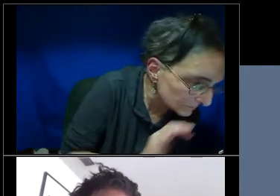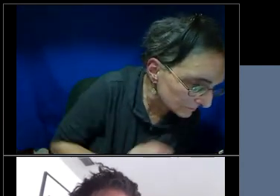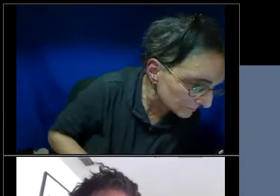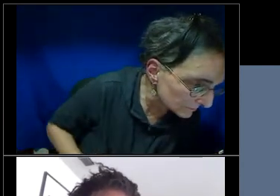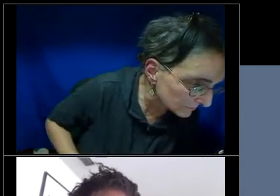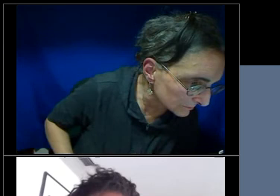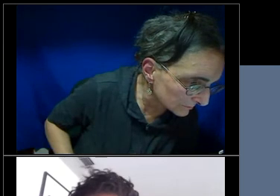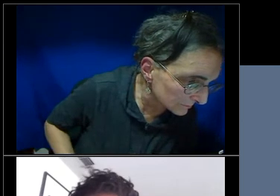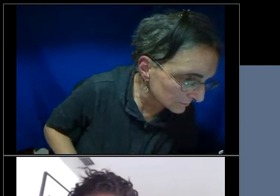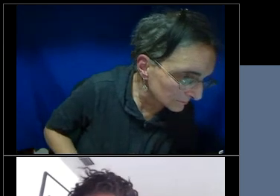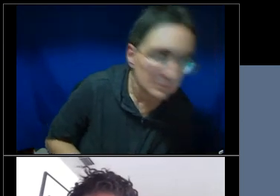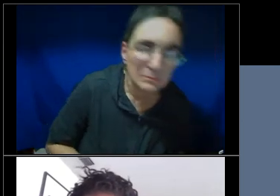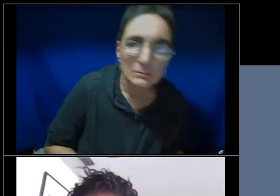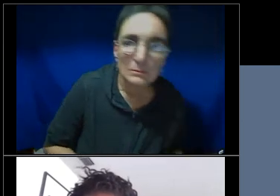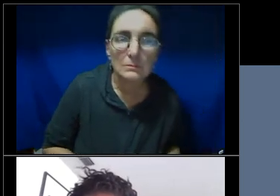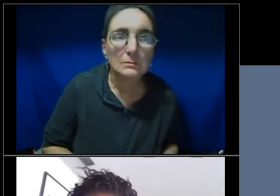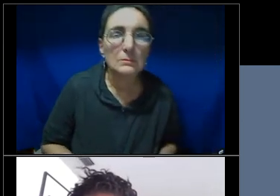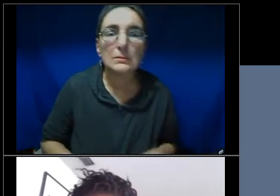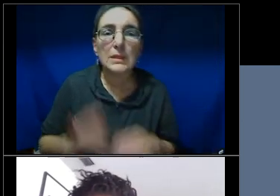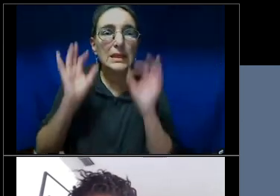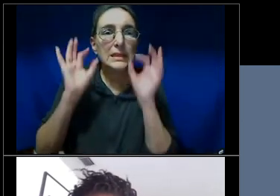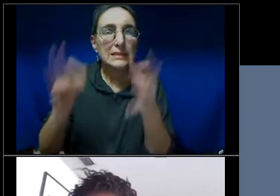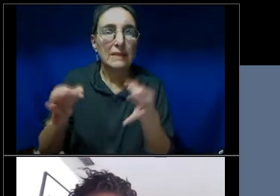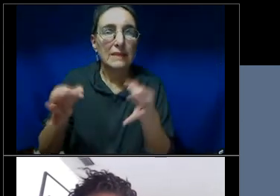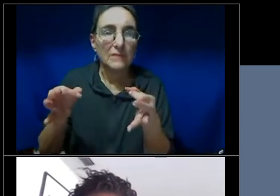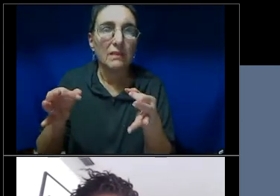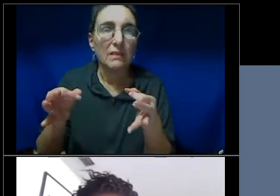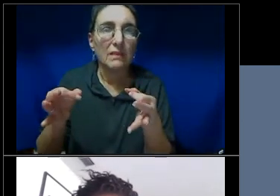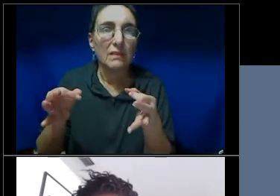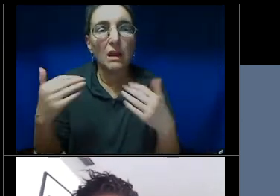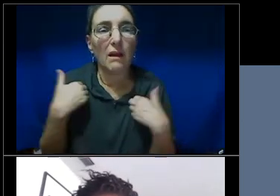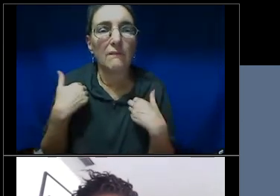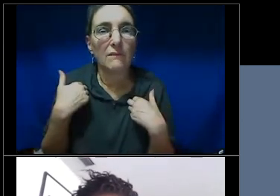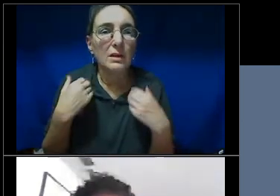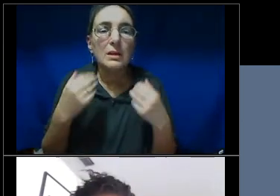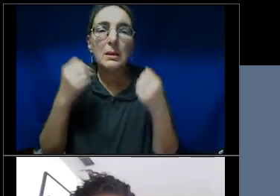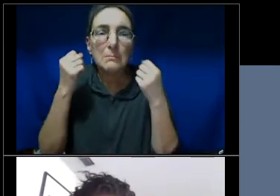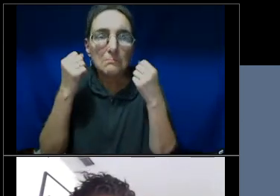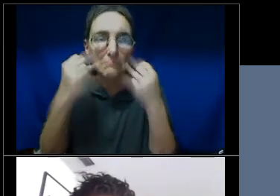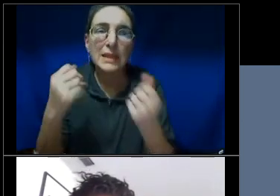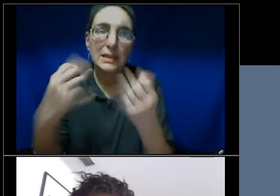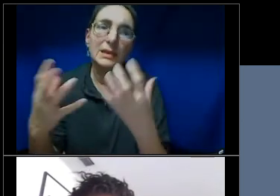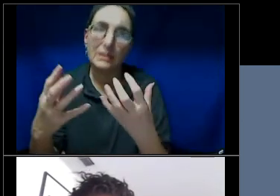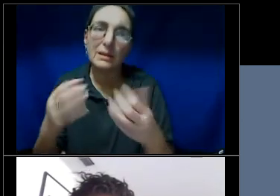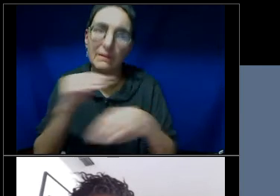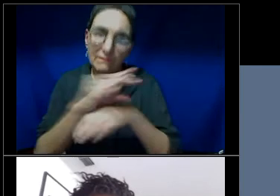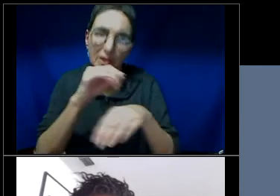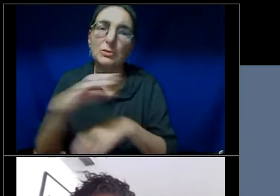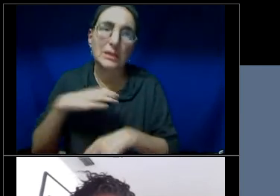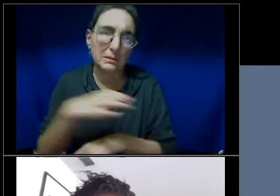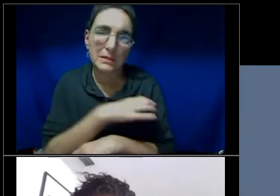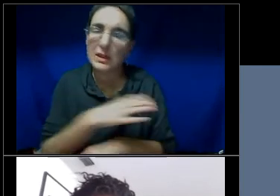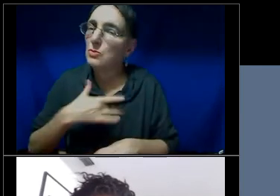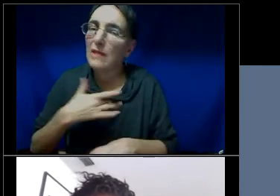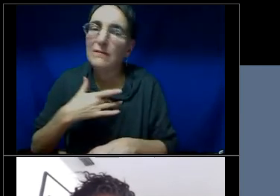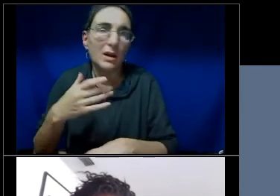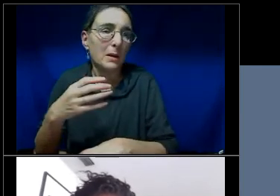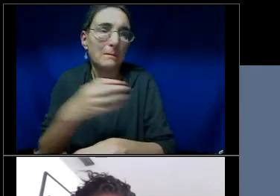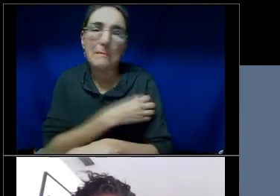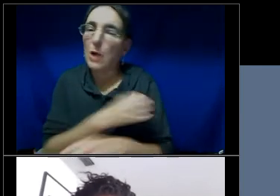Yeah, definitely have been in a numerous advisory committees where I felt absolutely powerless, frustrated,